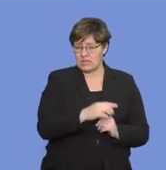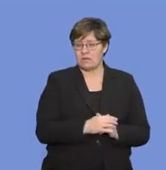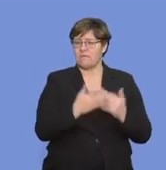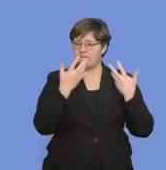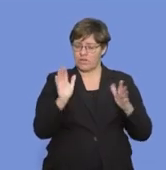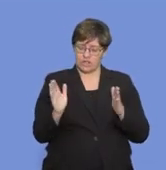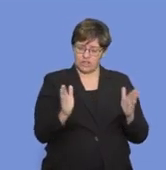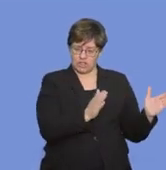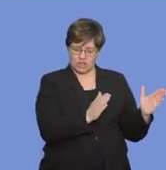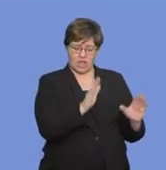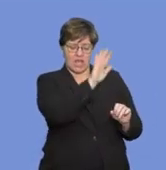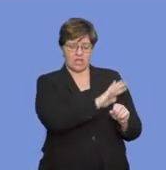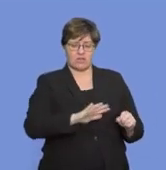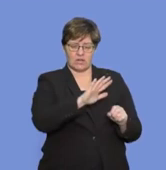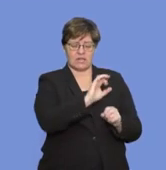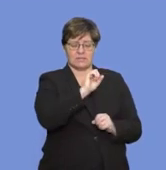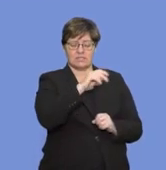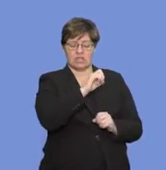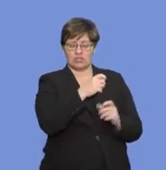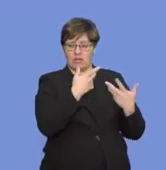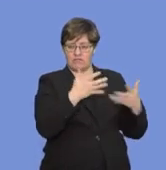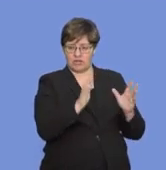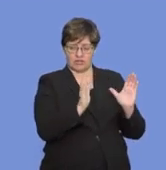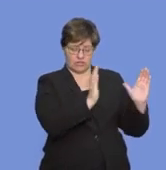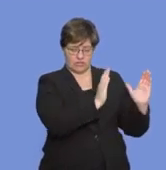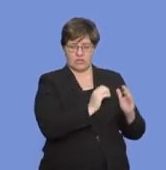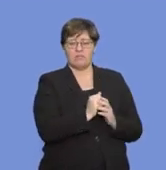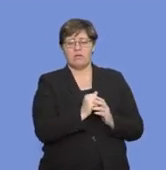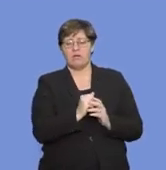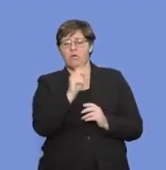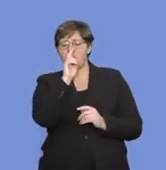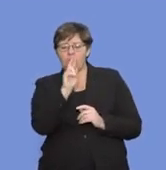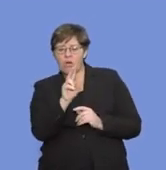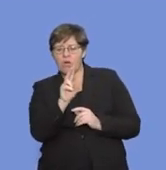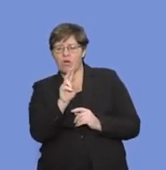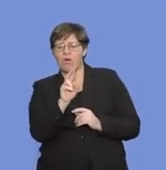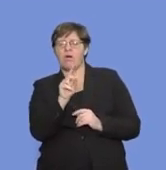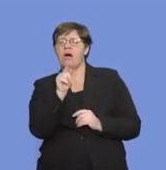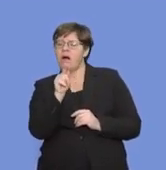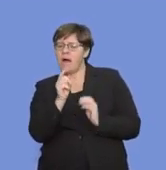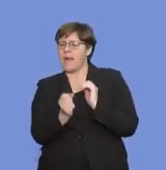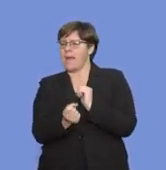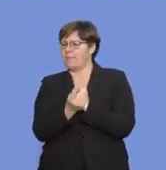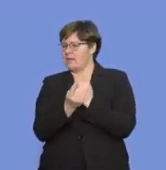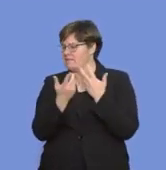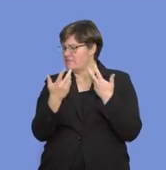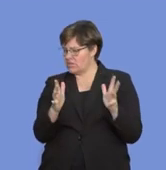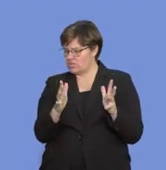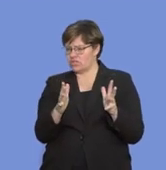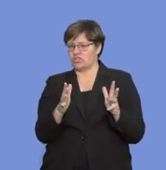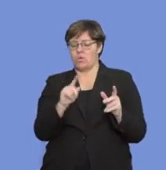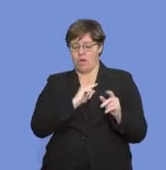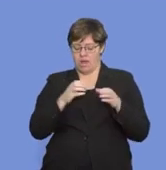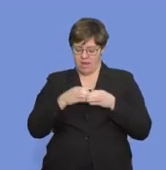we've completed geographic speciation. So there we had a look at how it actually occurs due